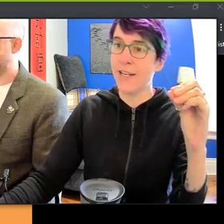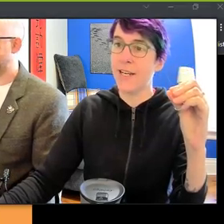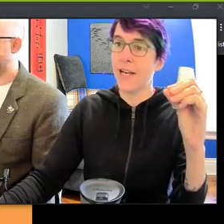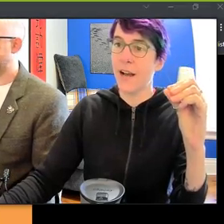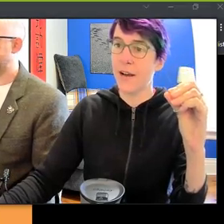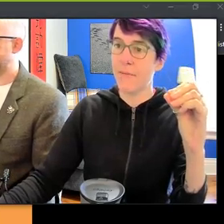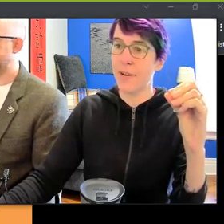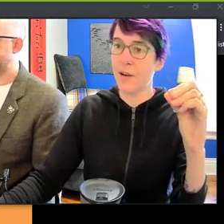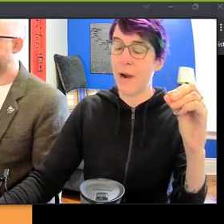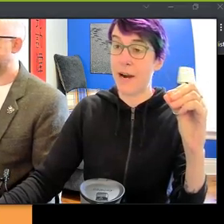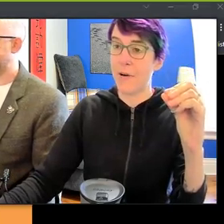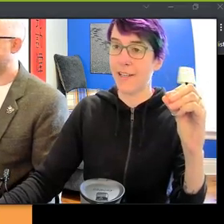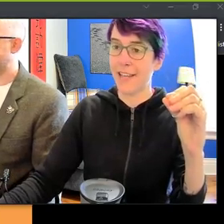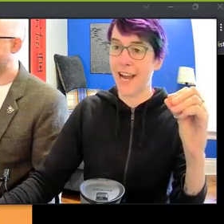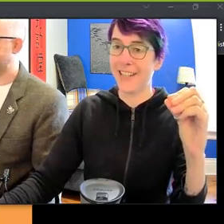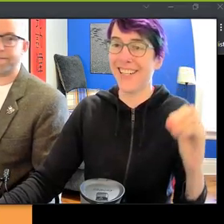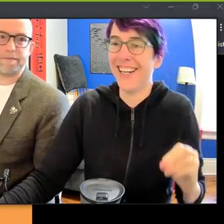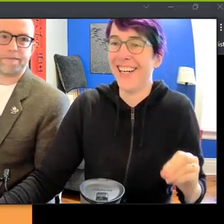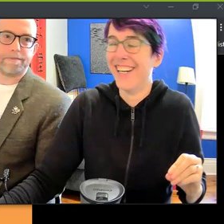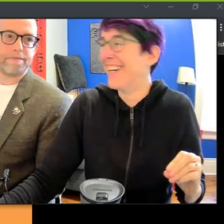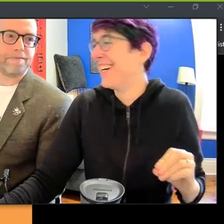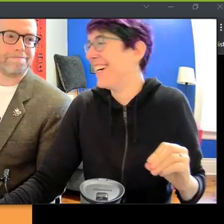fine. Wow. Yeah.